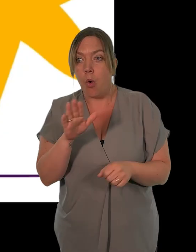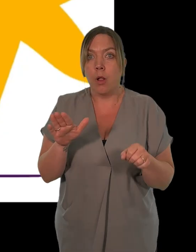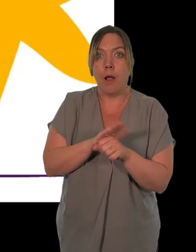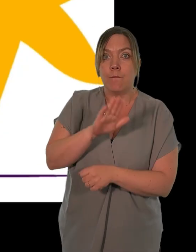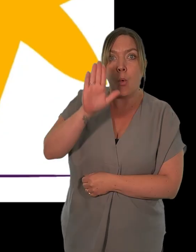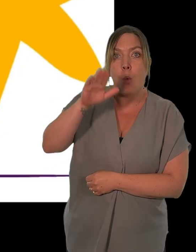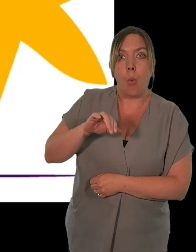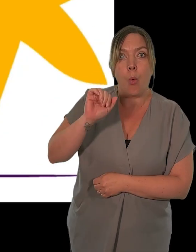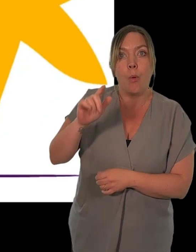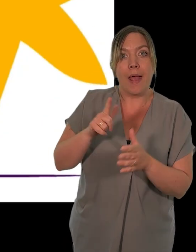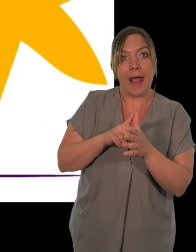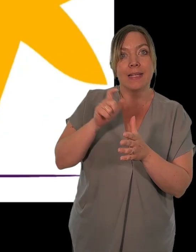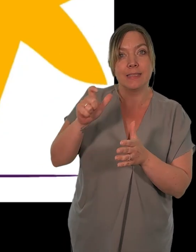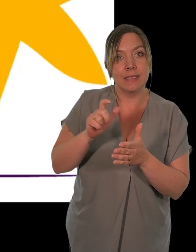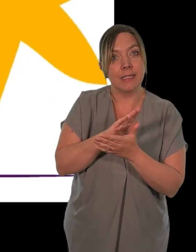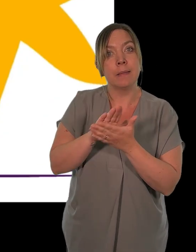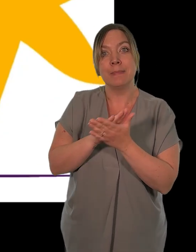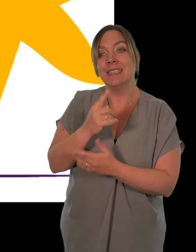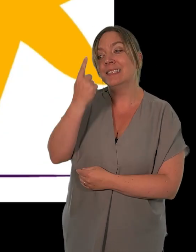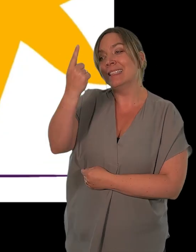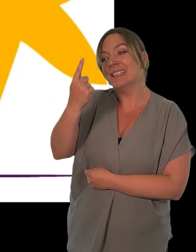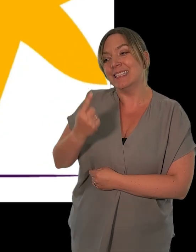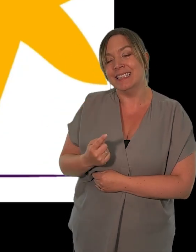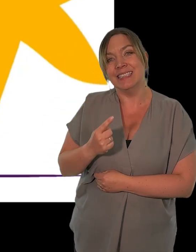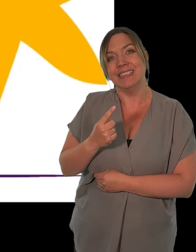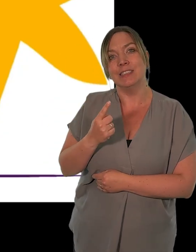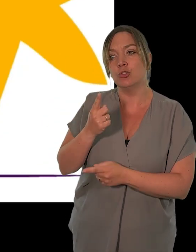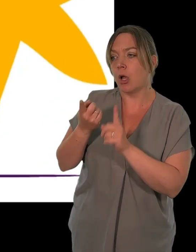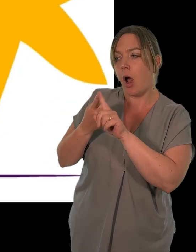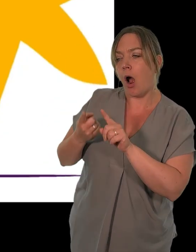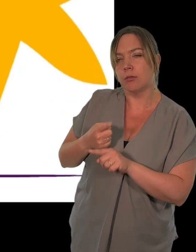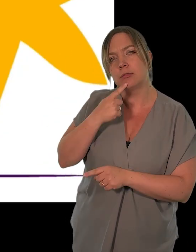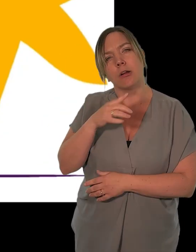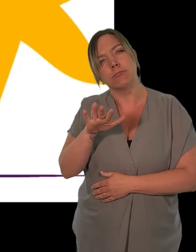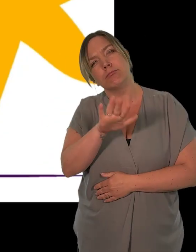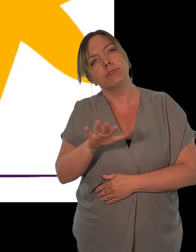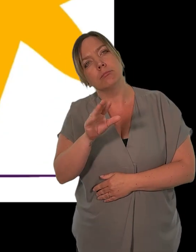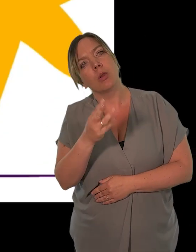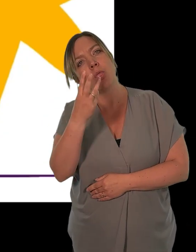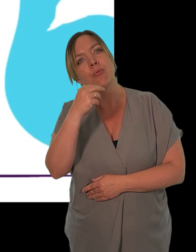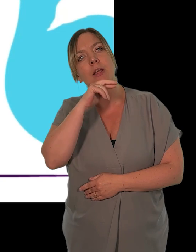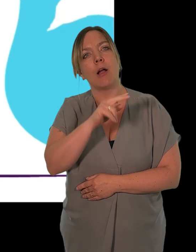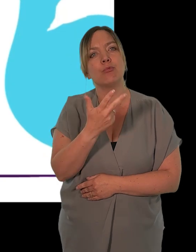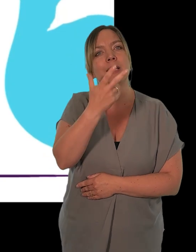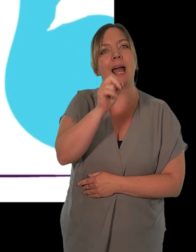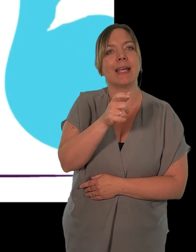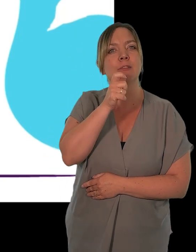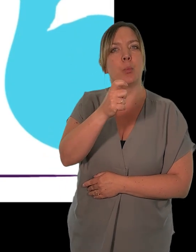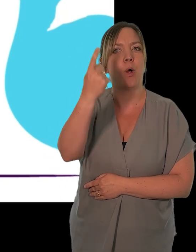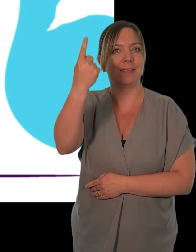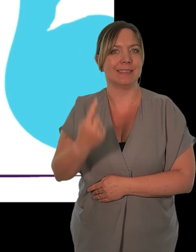means approximately 380 words can be allocated to answering each AC.